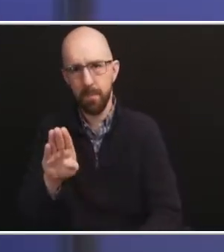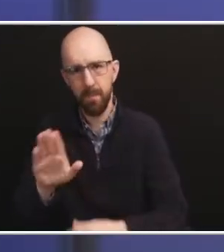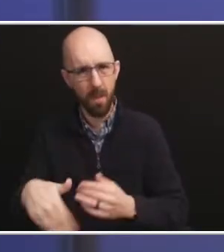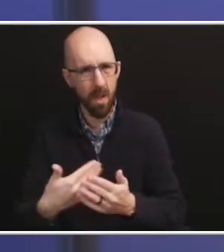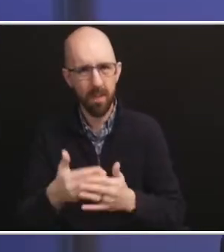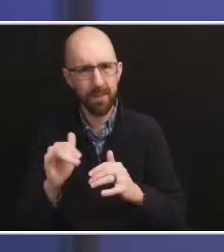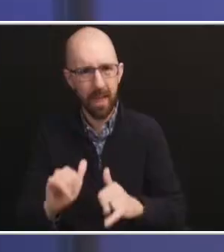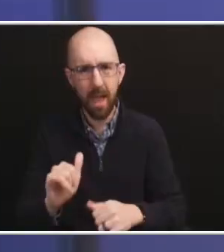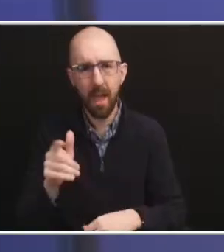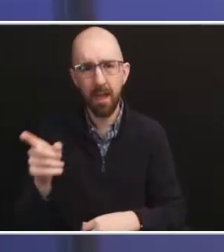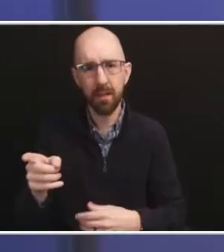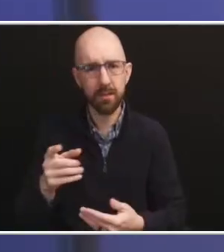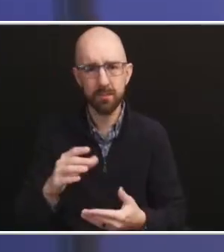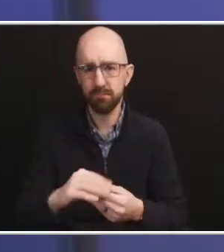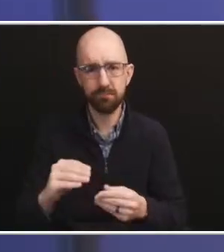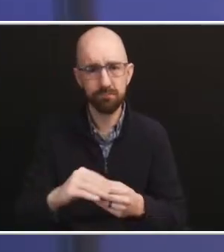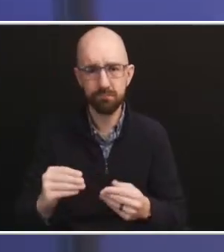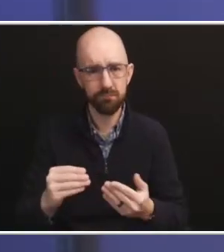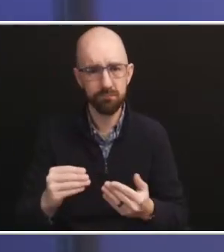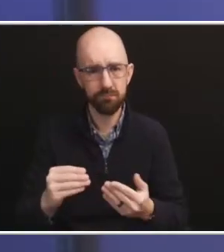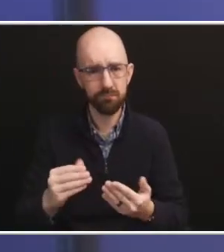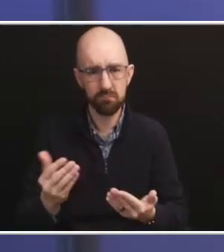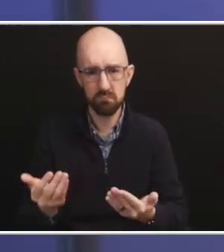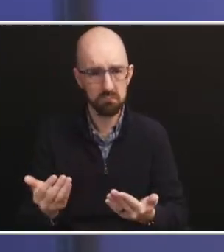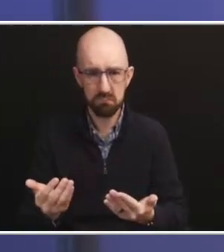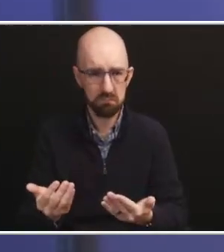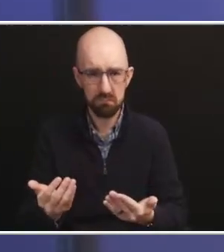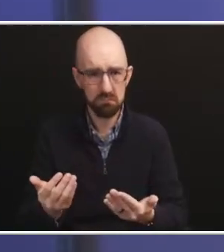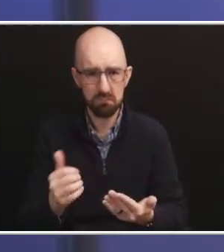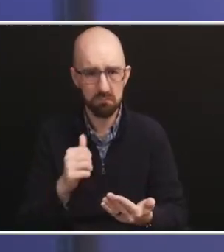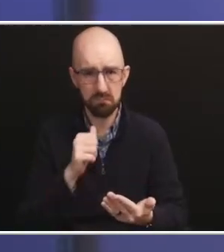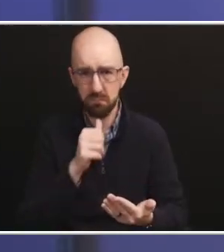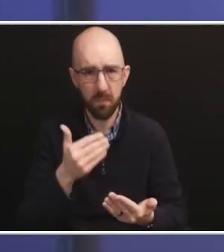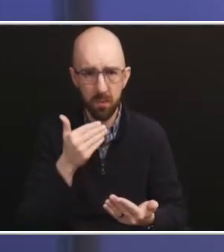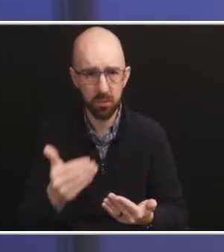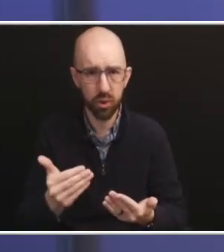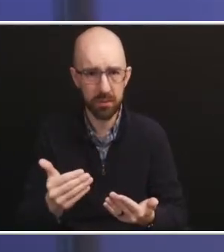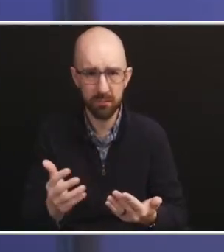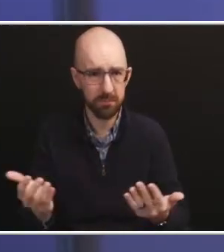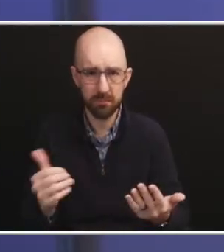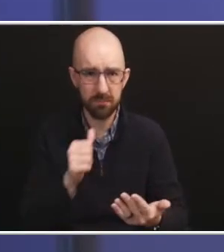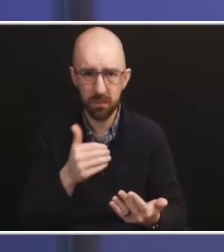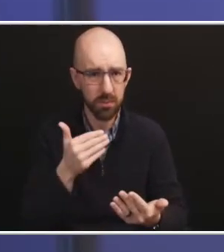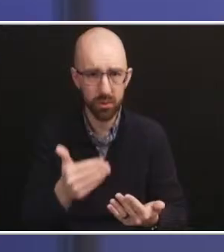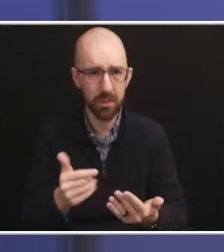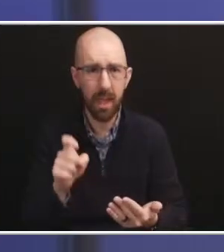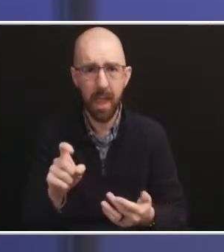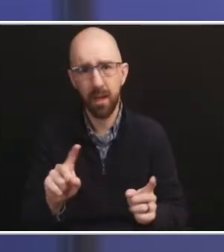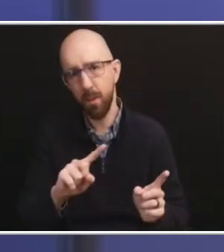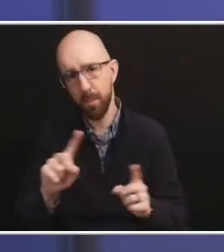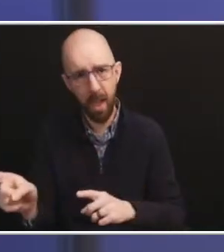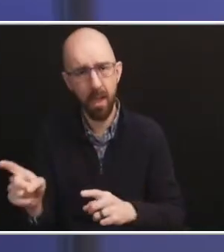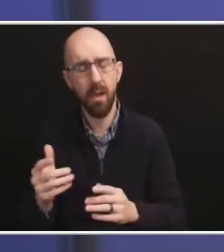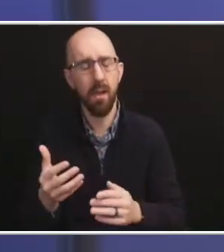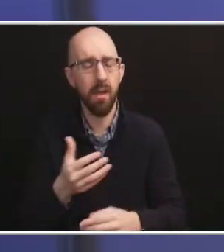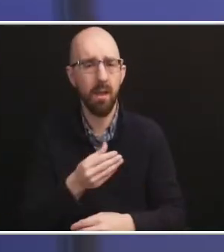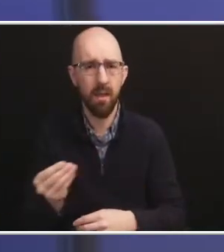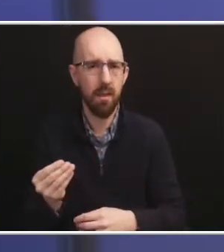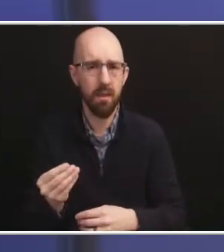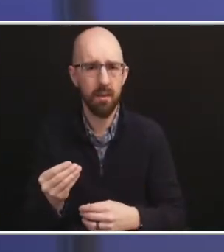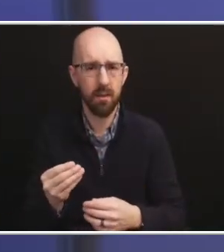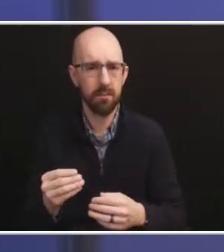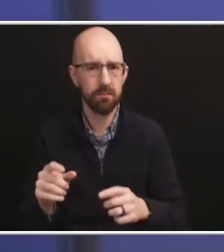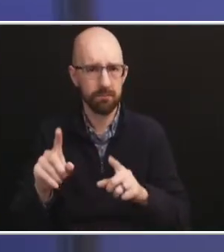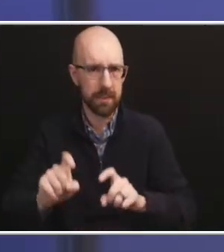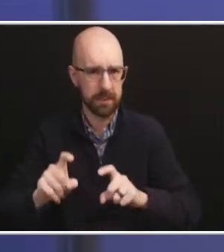that it wasn't good. Wasn't good. I had to come back and do more testing,